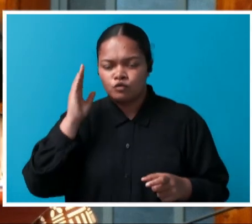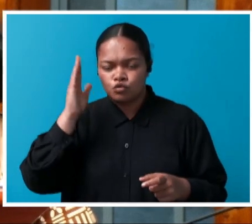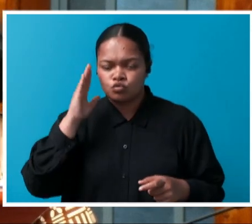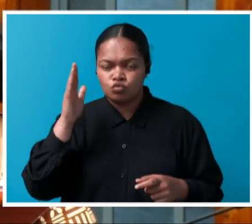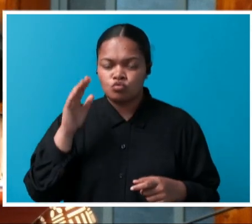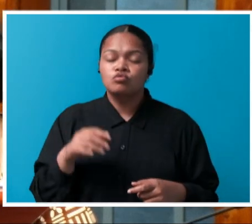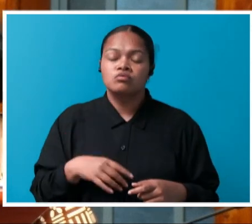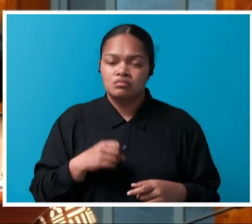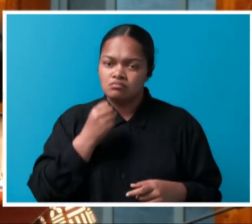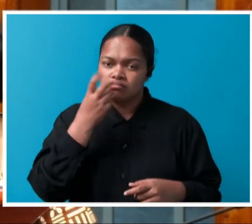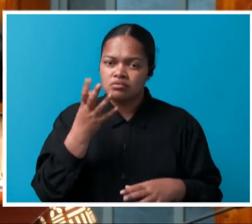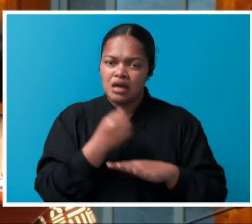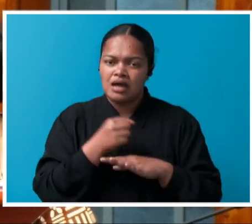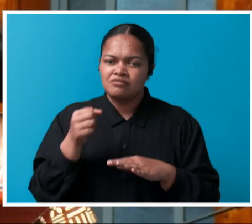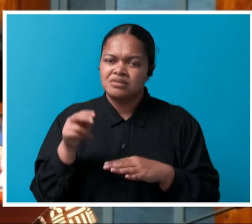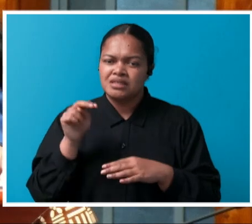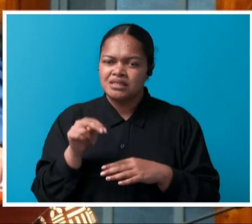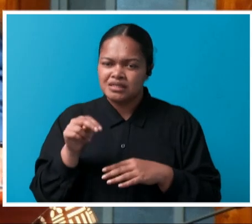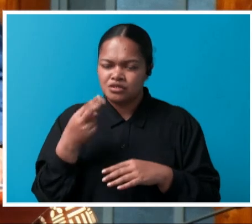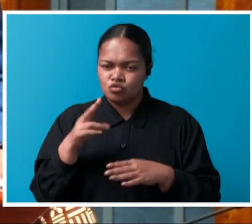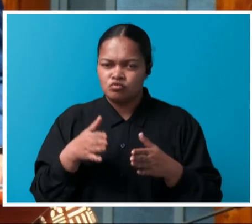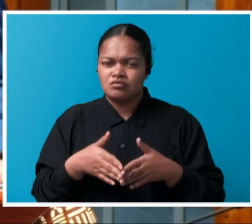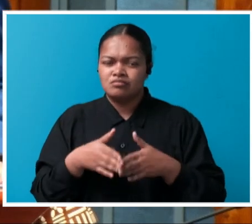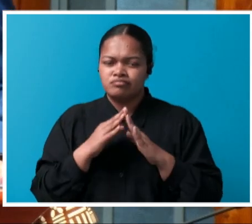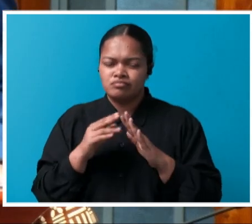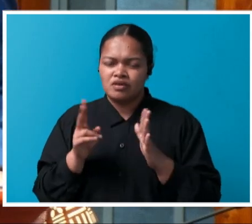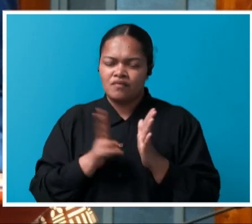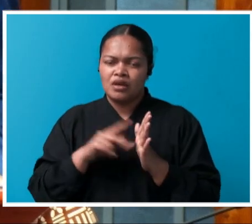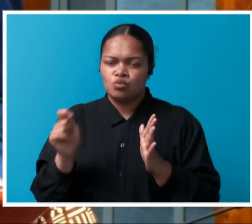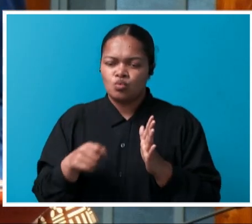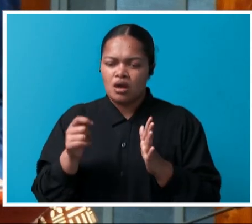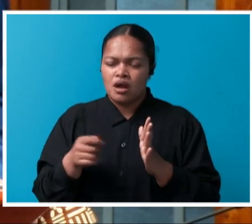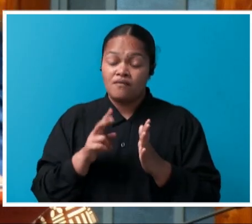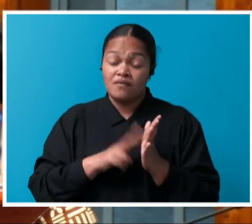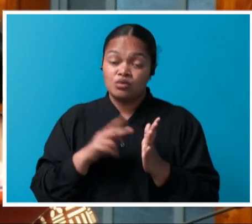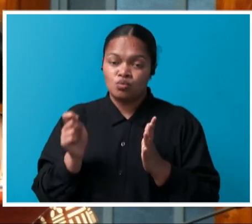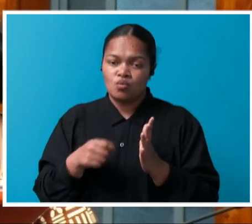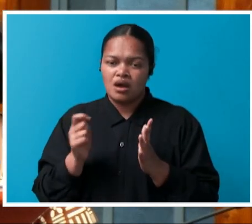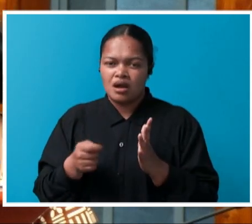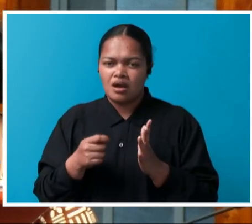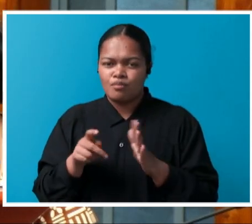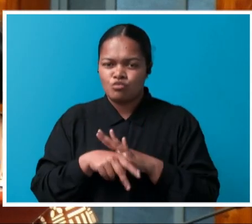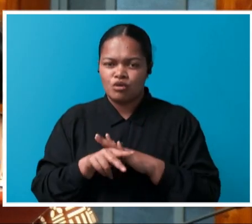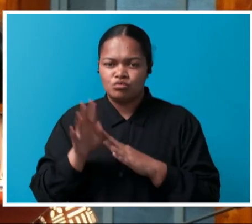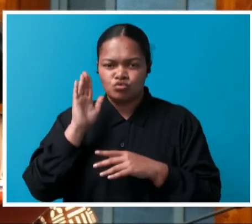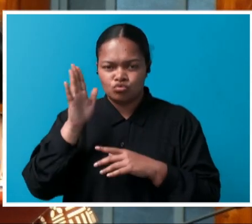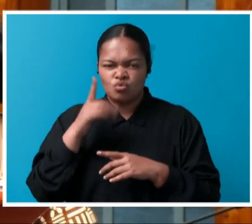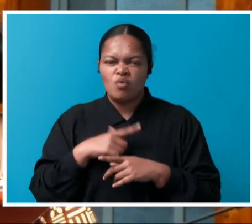to government the need to re-establish Watuanga Primary School, given its ideal location close to